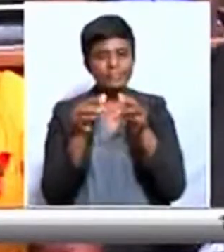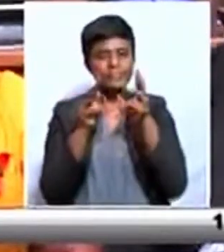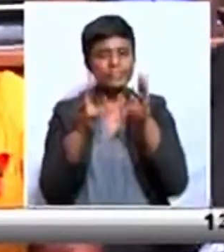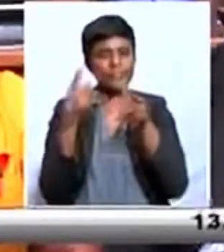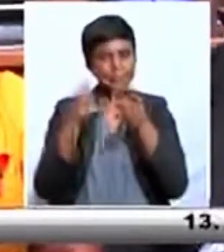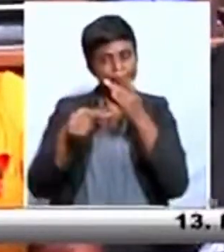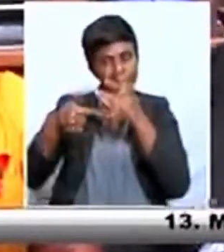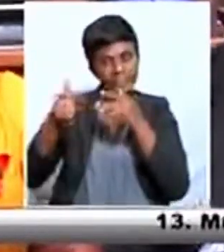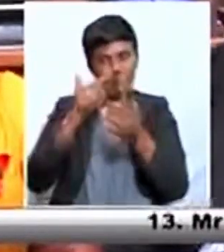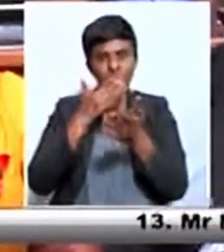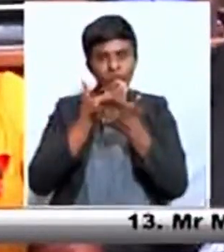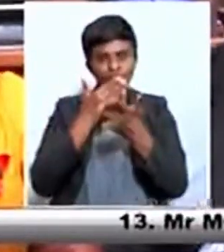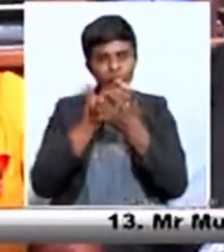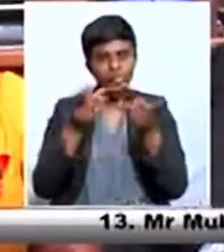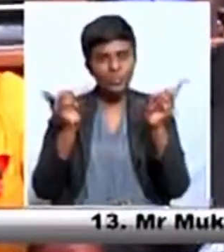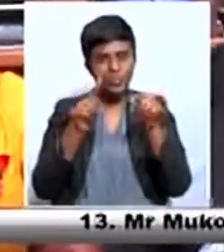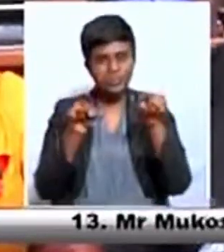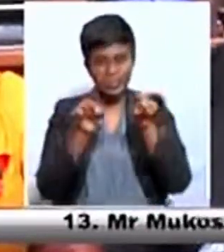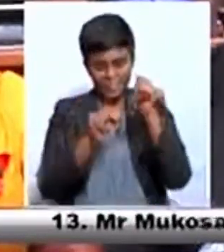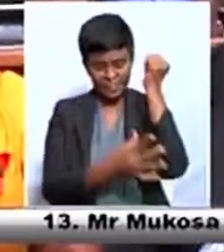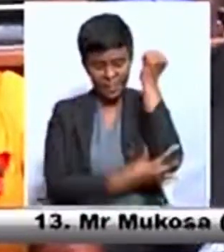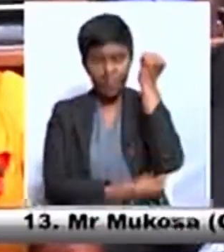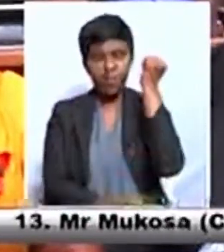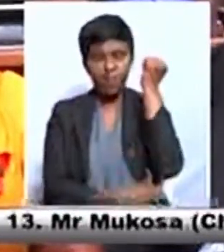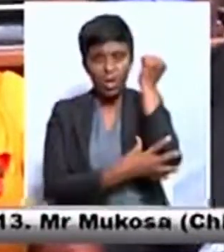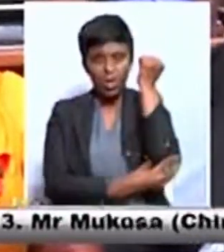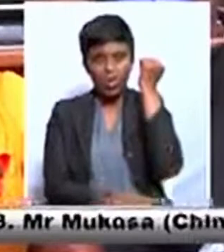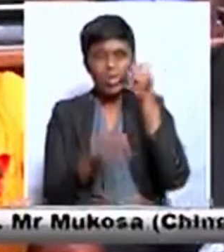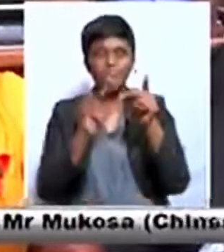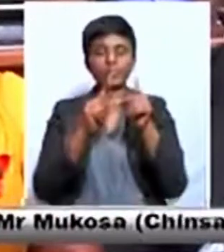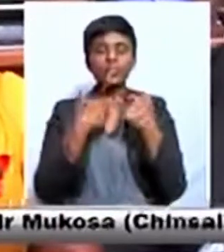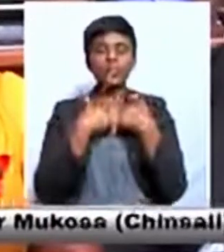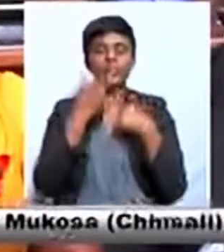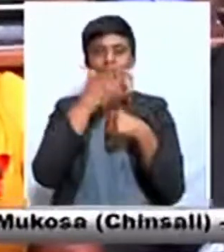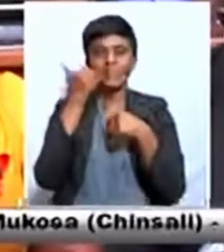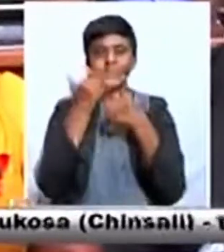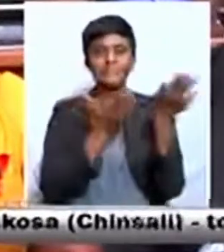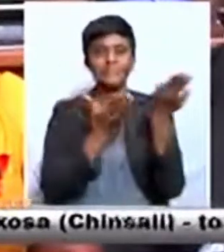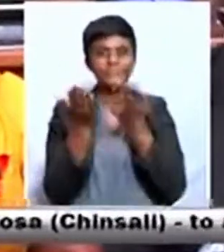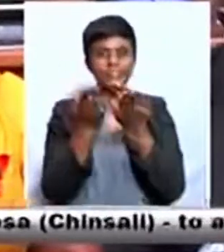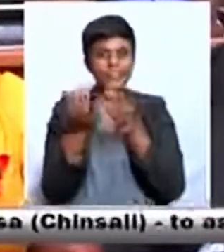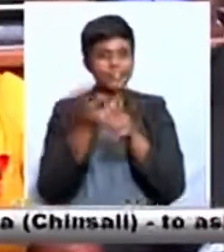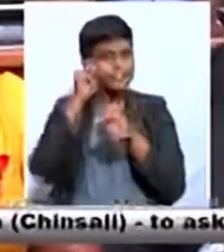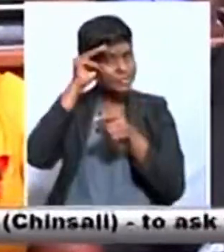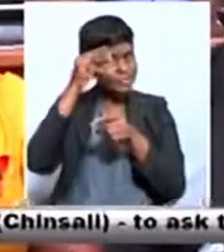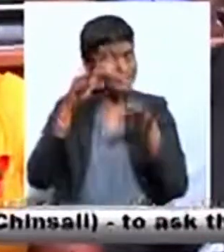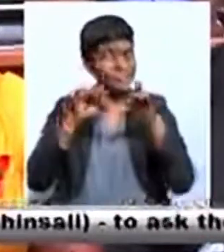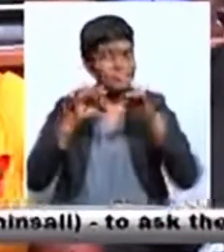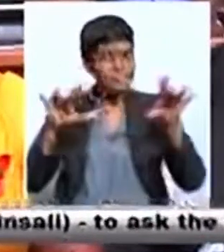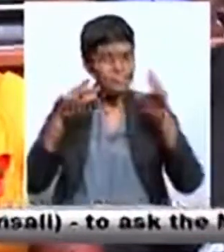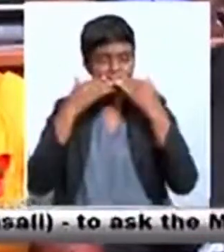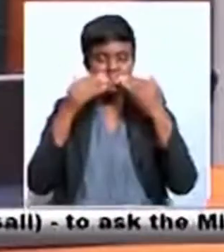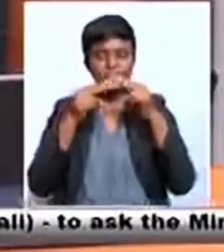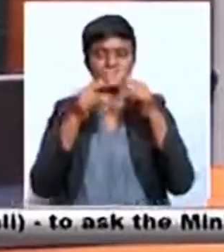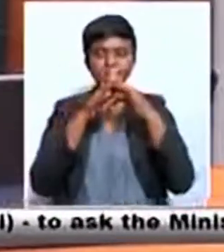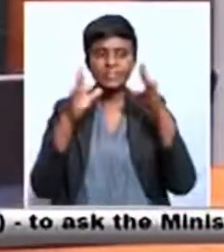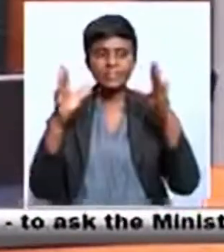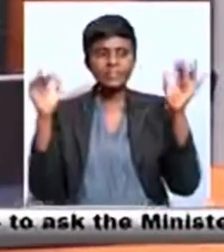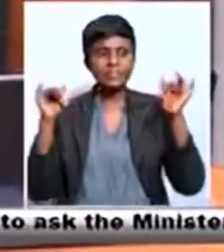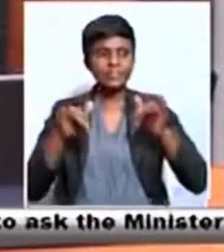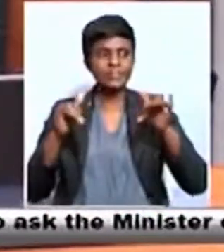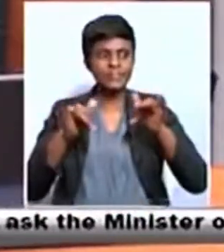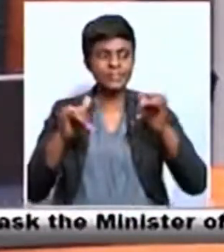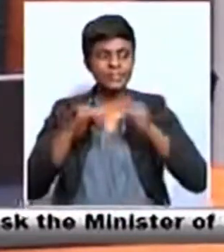deserve, especially even the poorest. We want them to have the best service from the Minister of Lands. Thank you very much. The